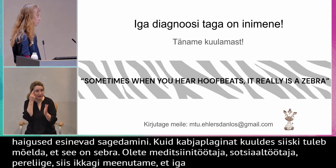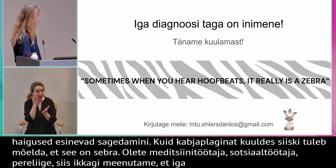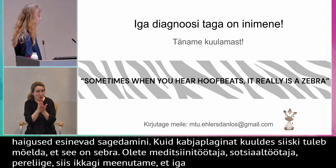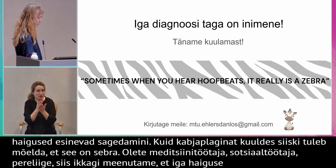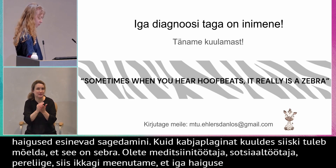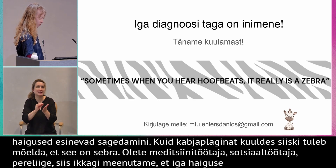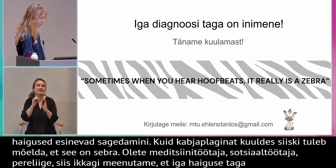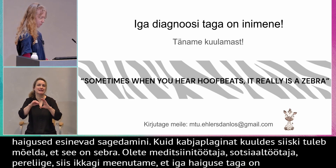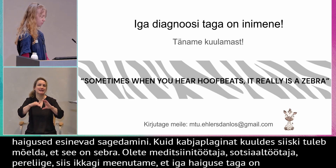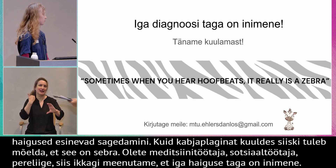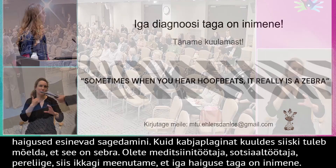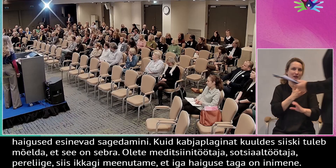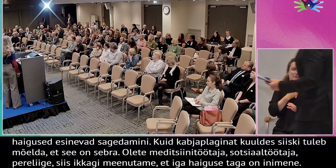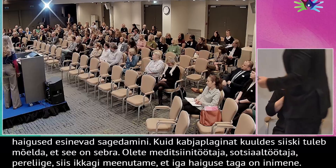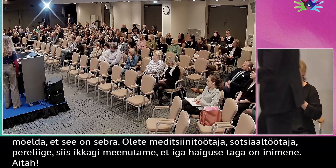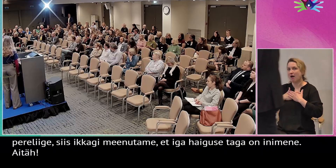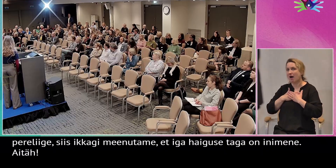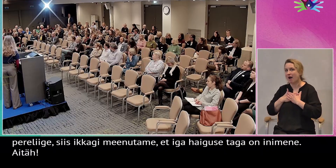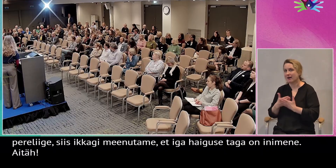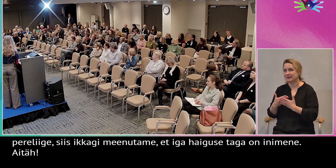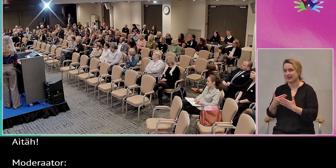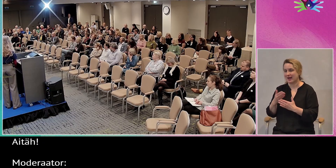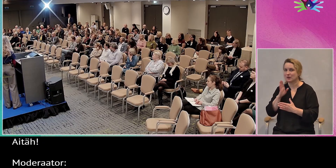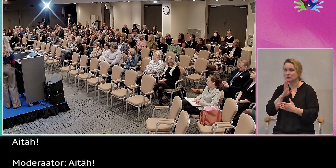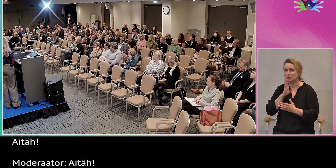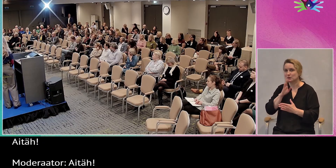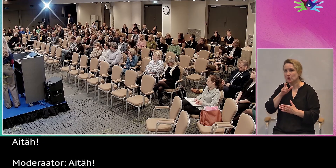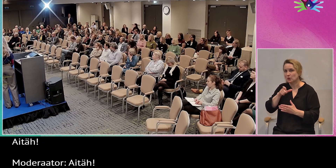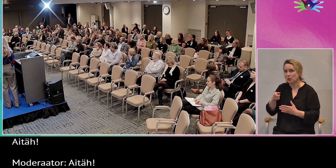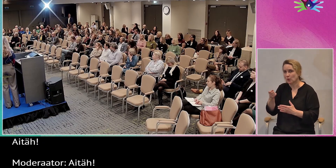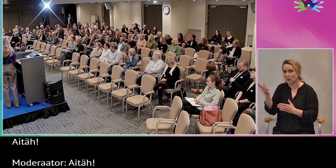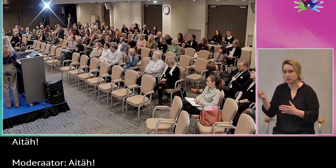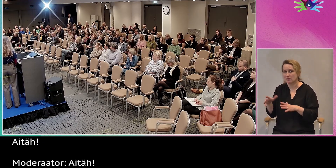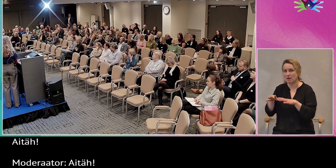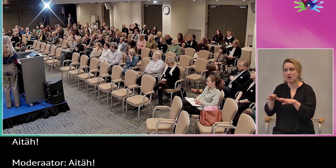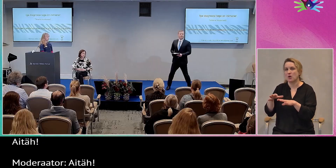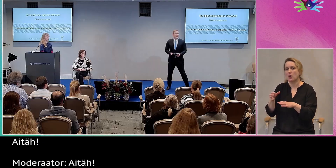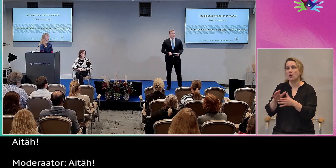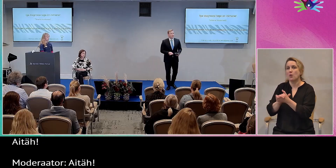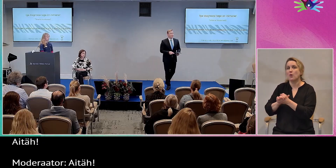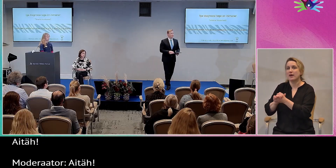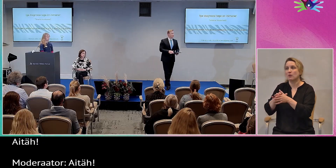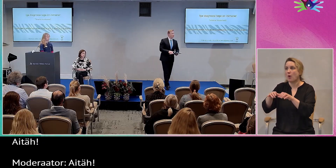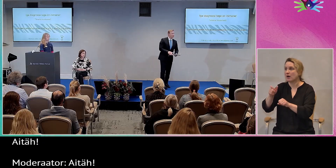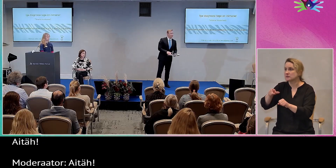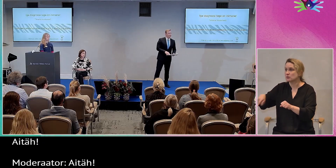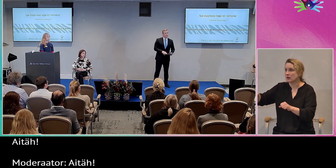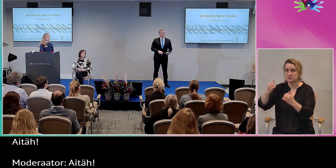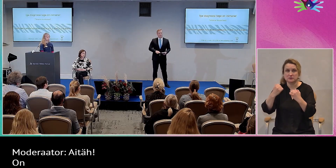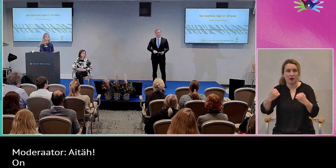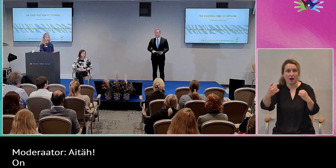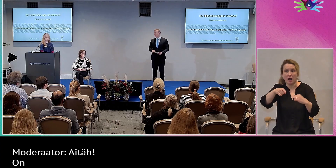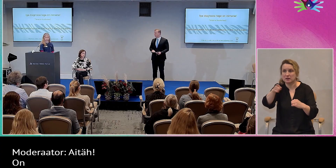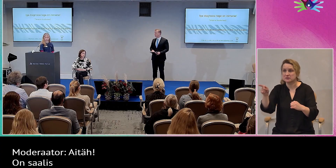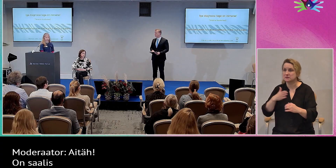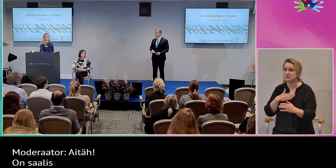every diagnosis. Thank you for listening, and if you have any questions, please let us know. Thank you very much. Are there